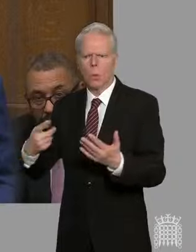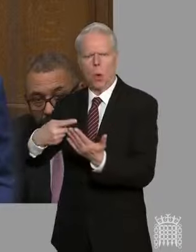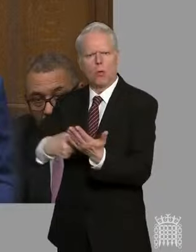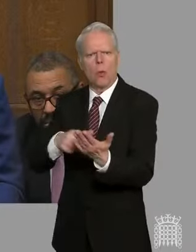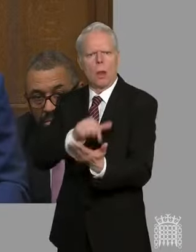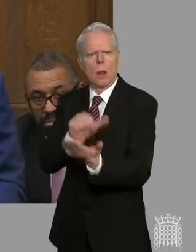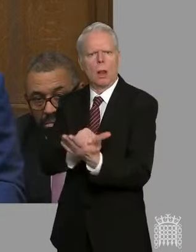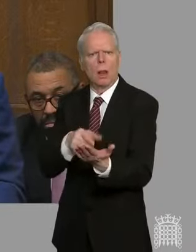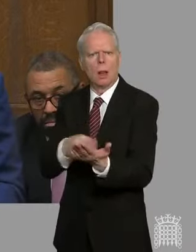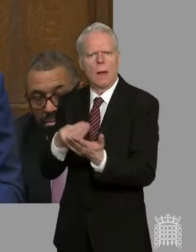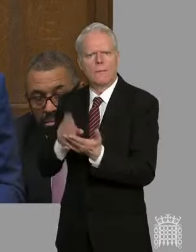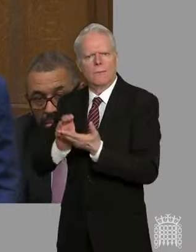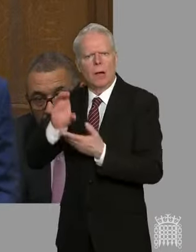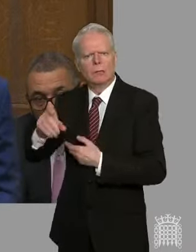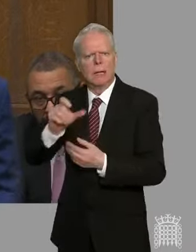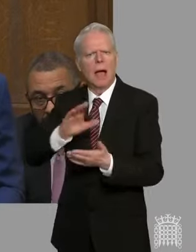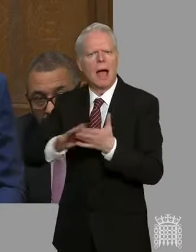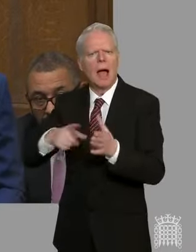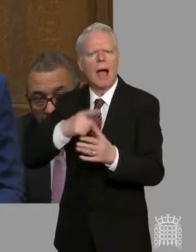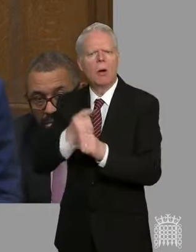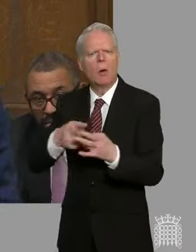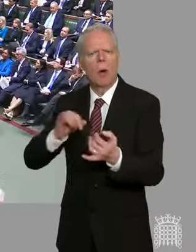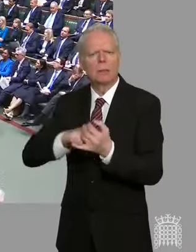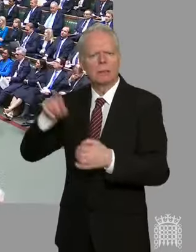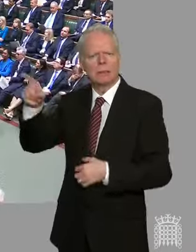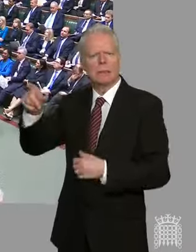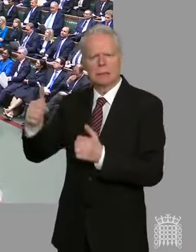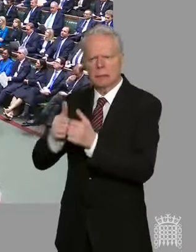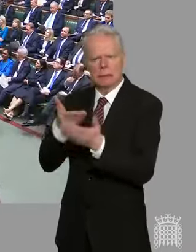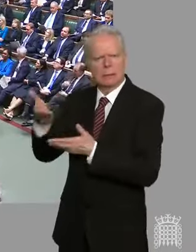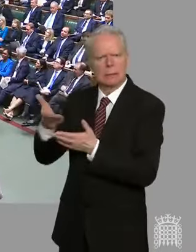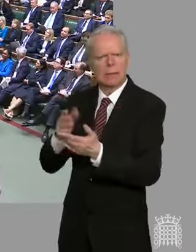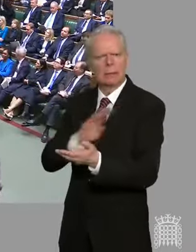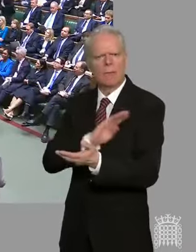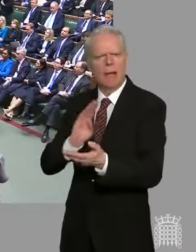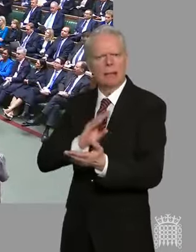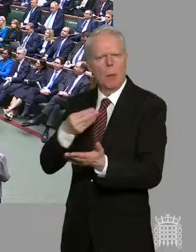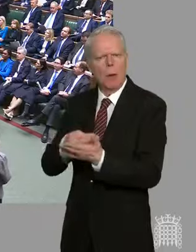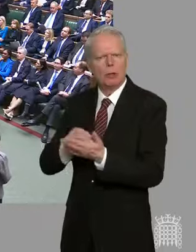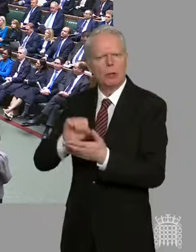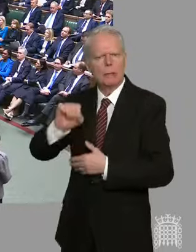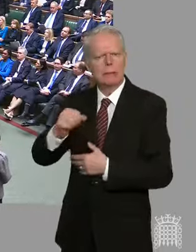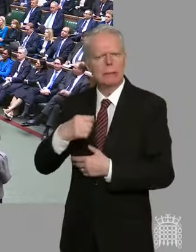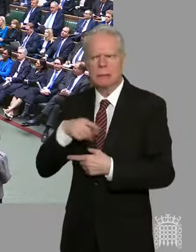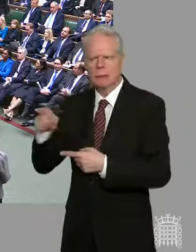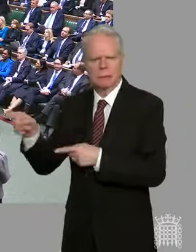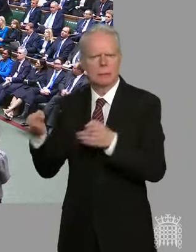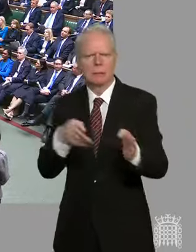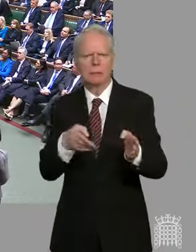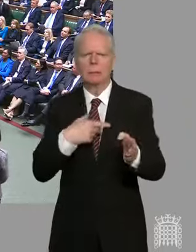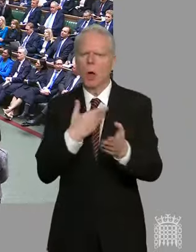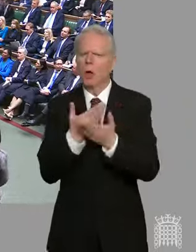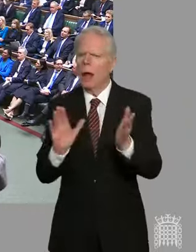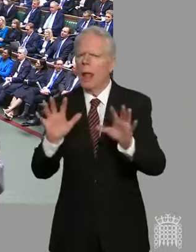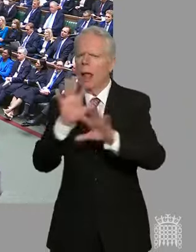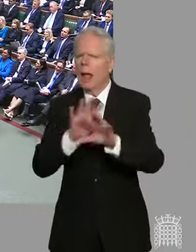deal coming from the defence budget, yes or no? Yes. Prime Minister. Speaker, as I said, when the deal